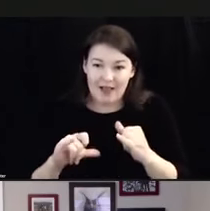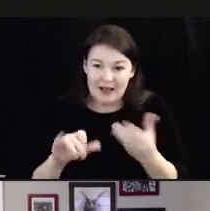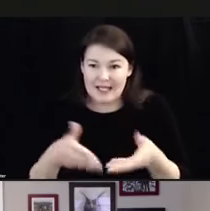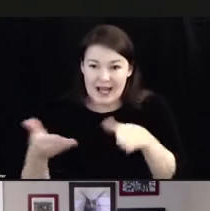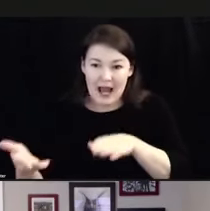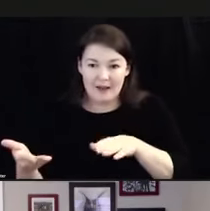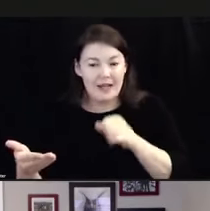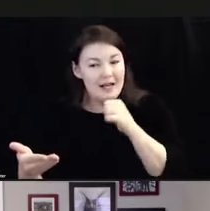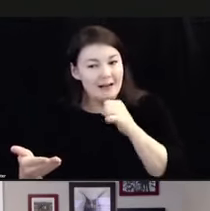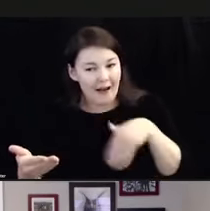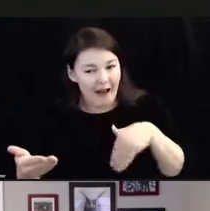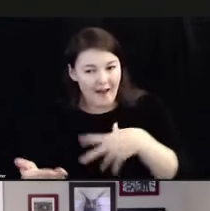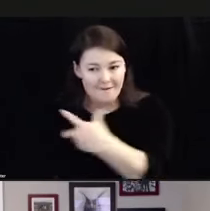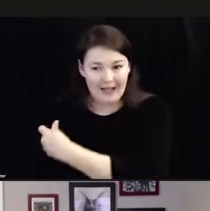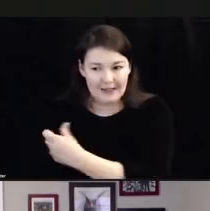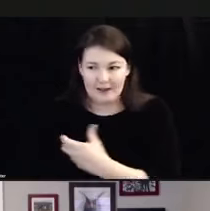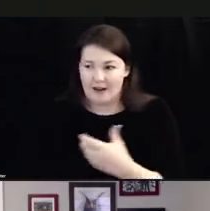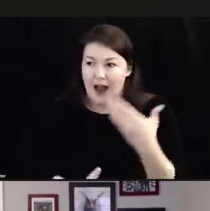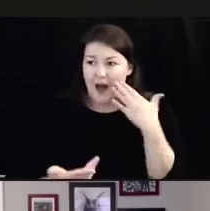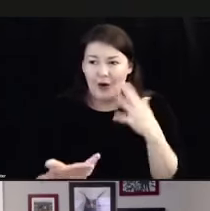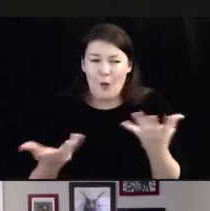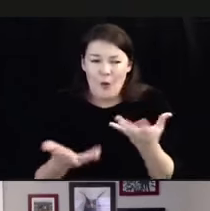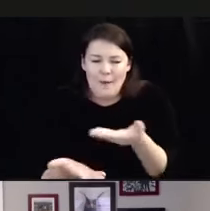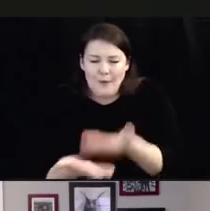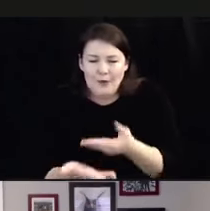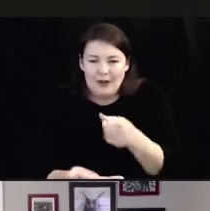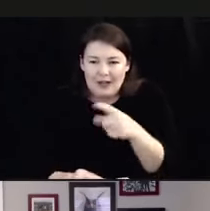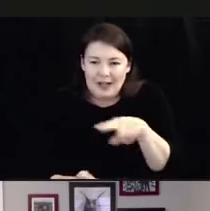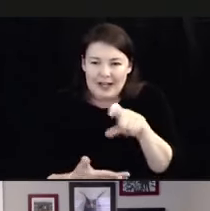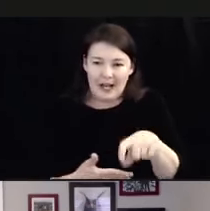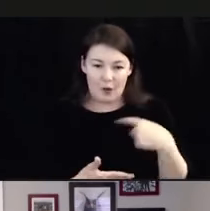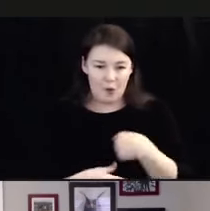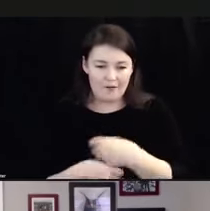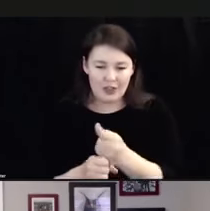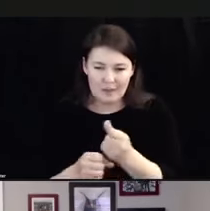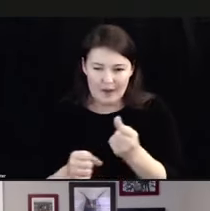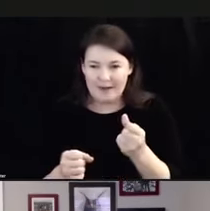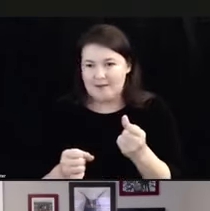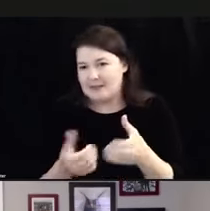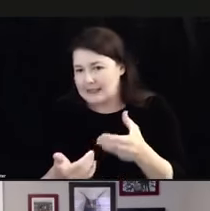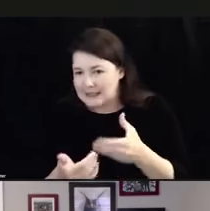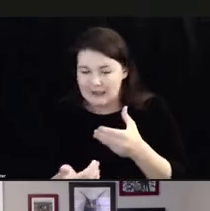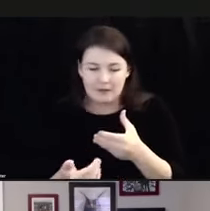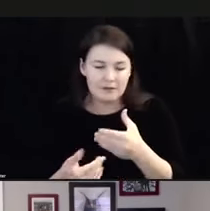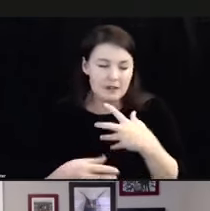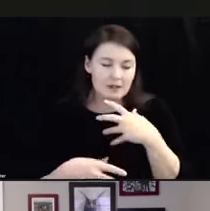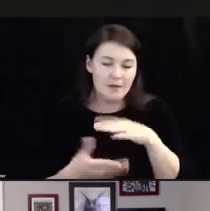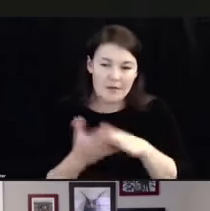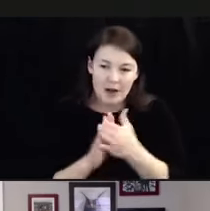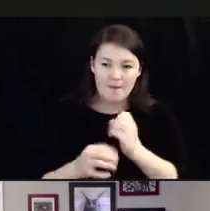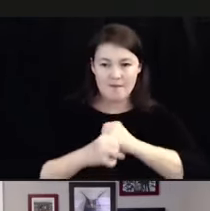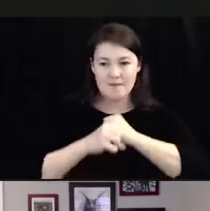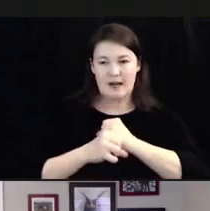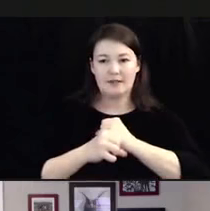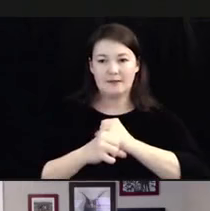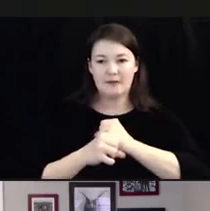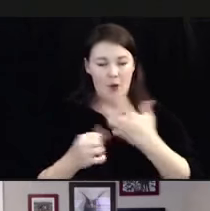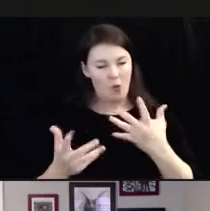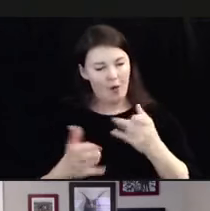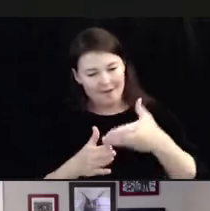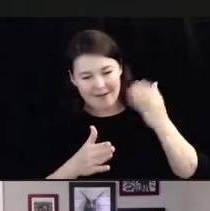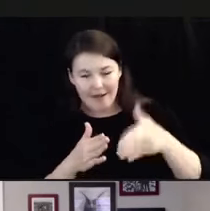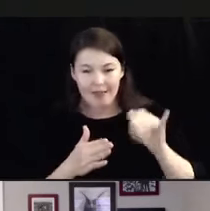I just don't know what else you need. We've made it easy. Get protected. Let's end this thing. And then it's